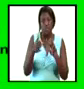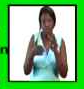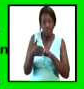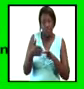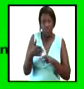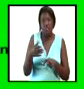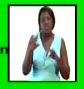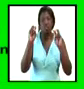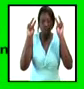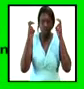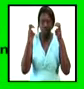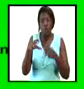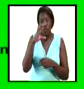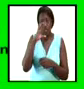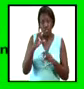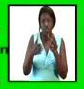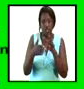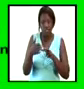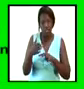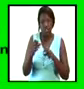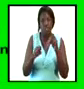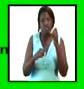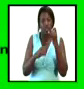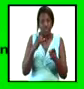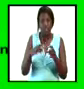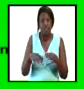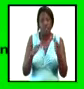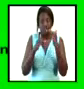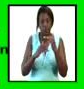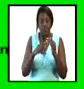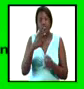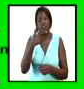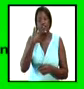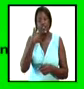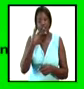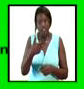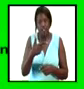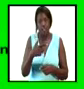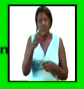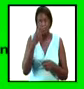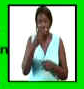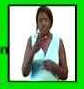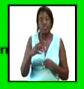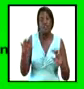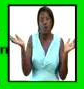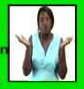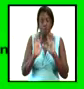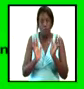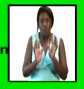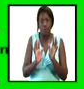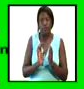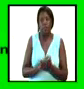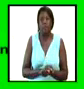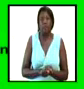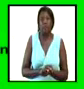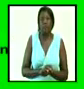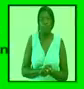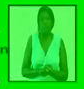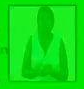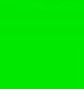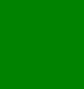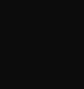or C, to read the conclusion? Thank you for watching. Until next time, from me, Oz, it's goodbye.